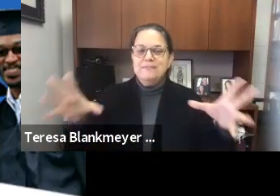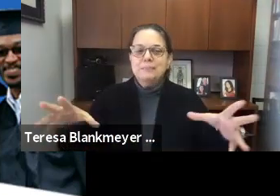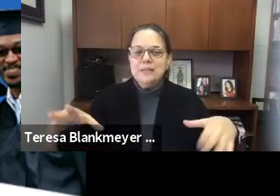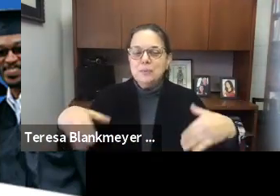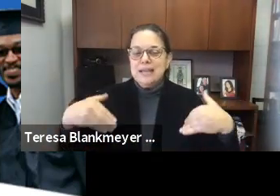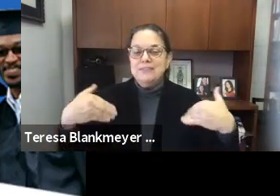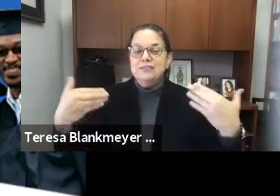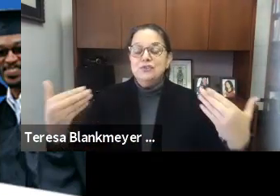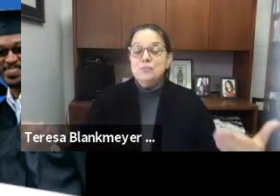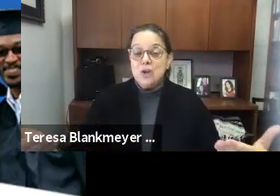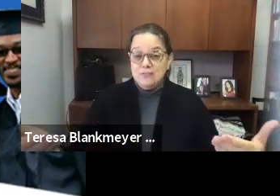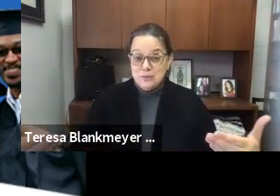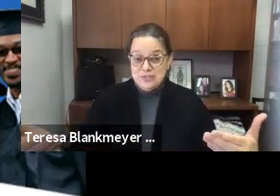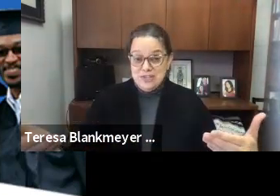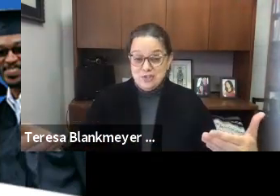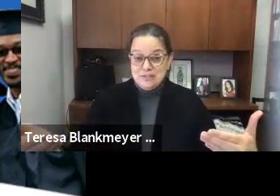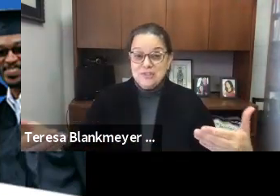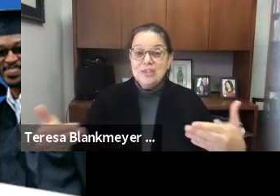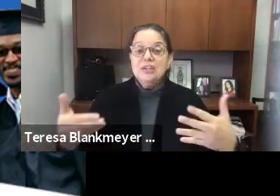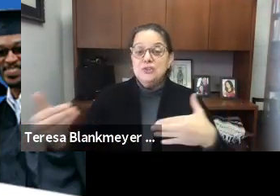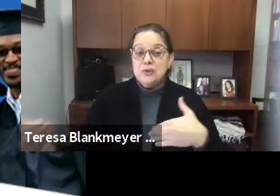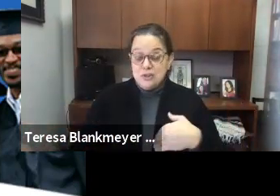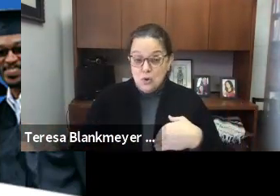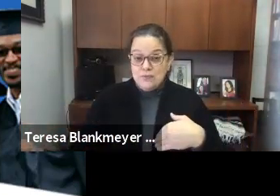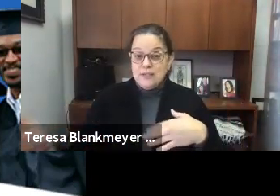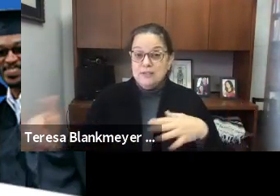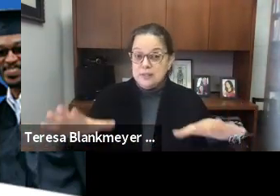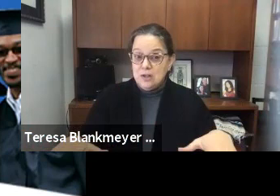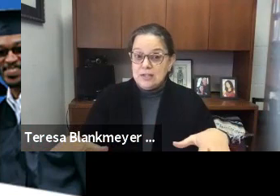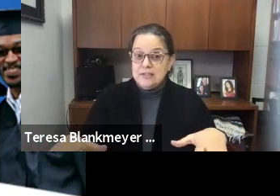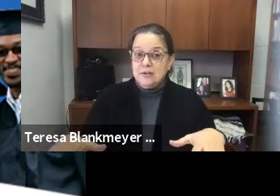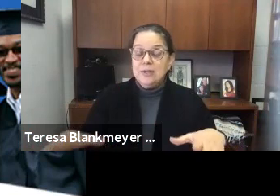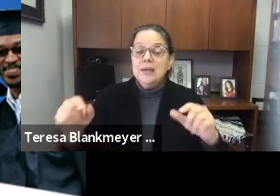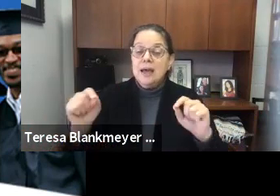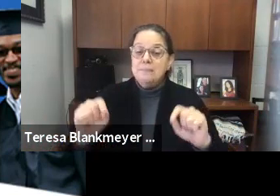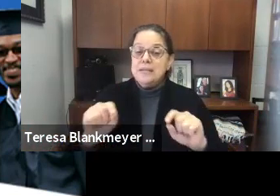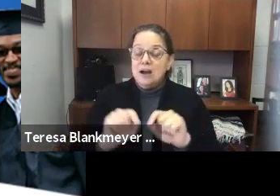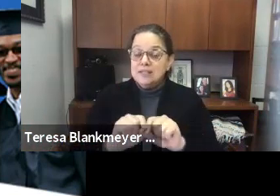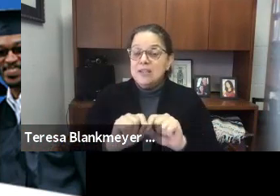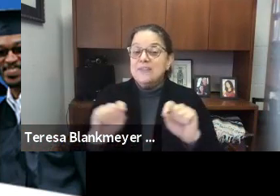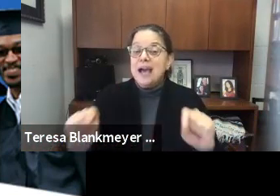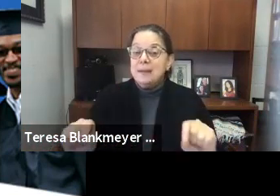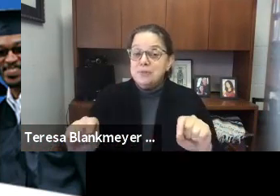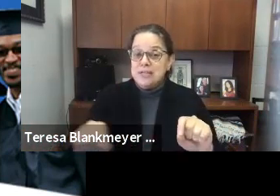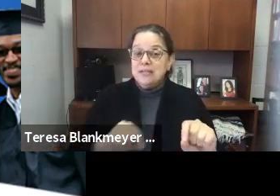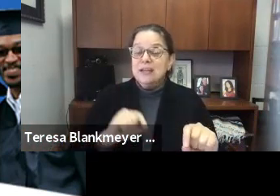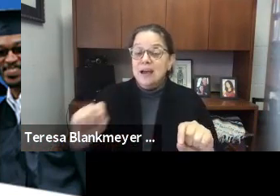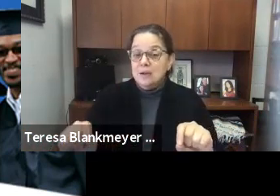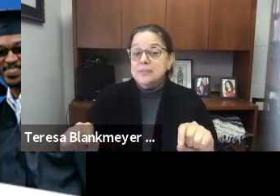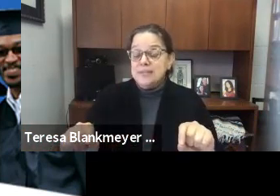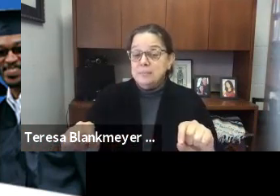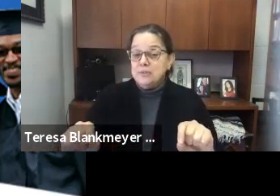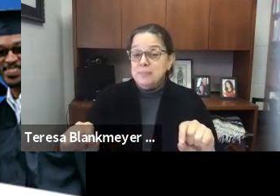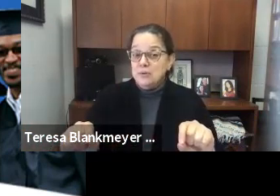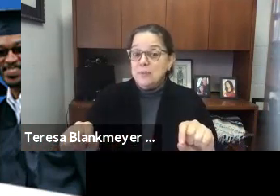because my family was having Zoom conversations during COVID, during the lockdown, and because of captioning,